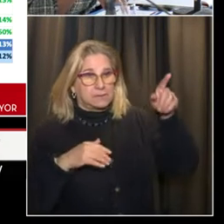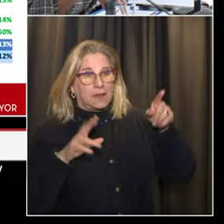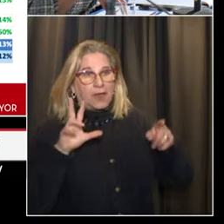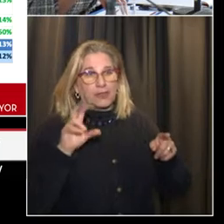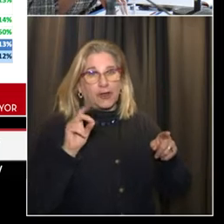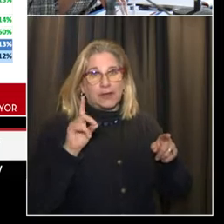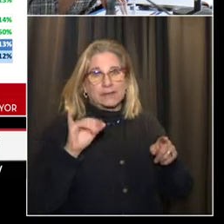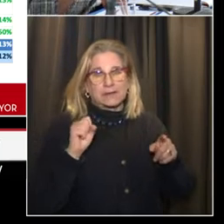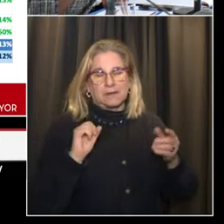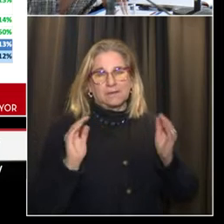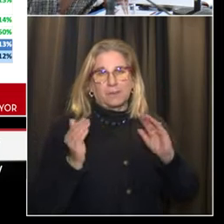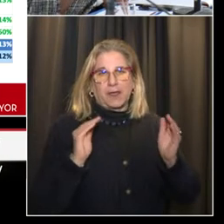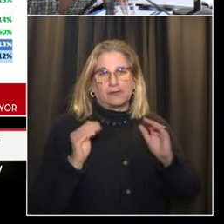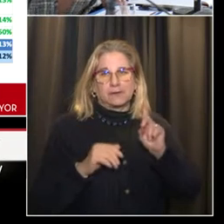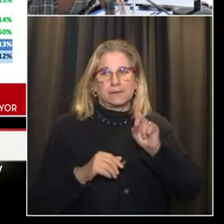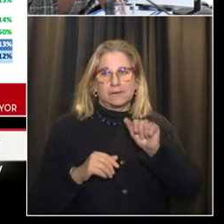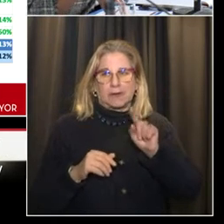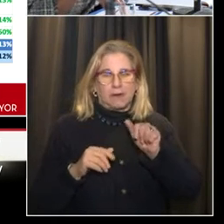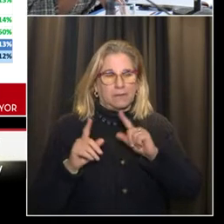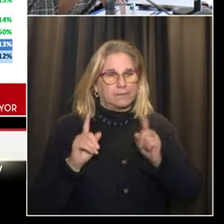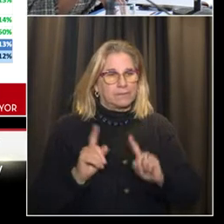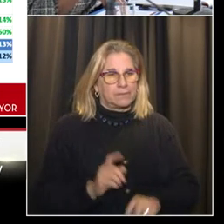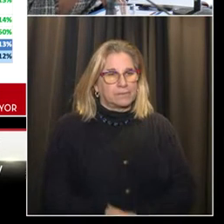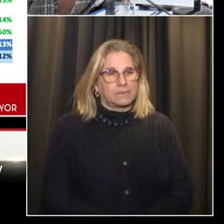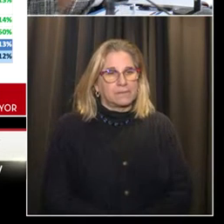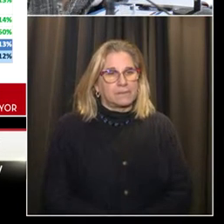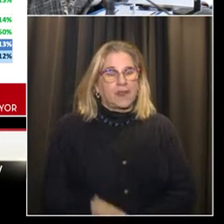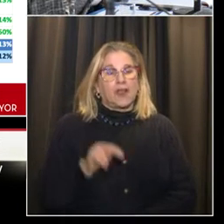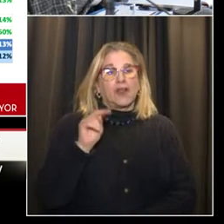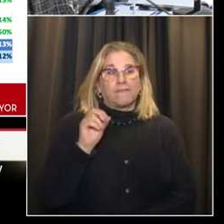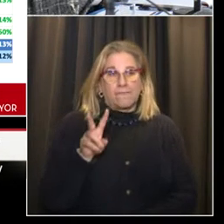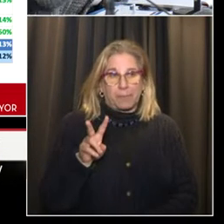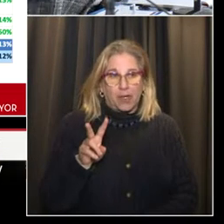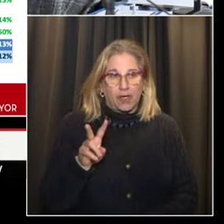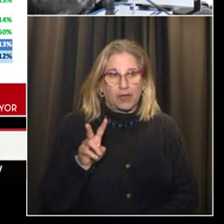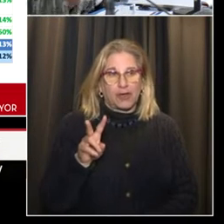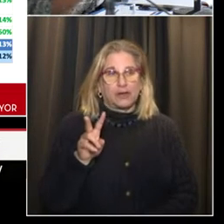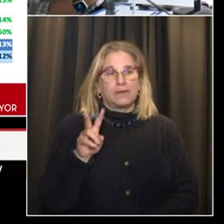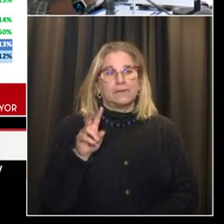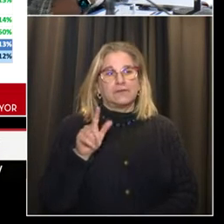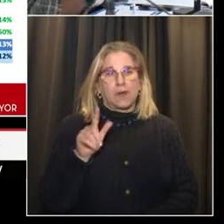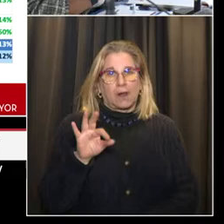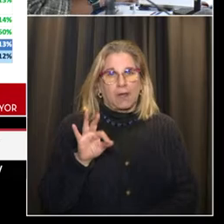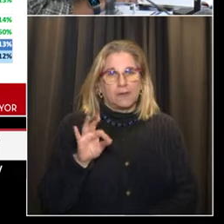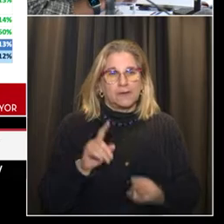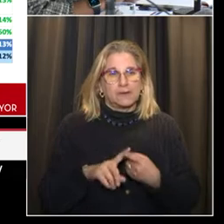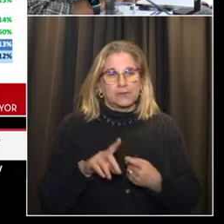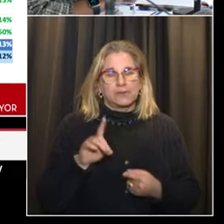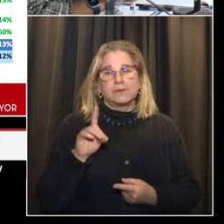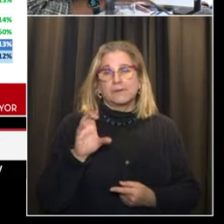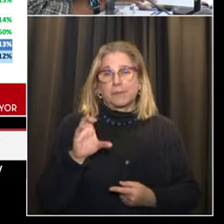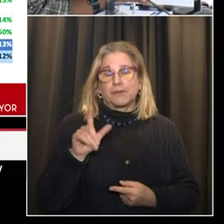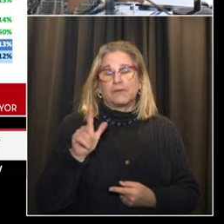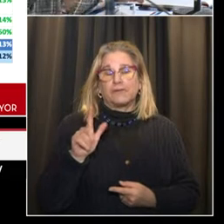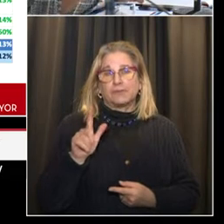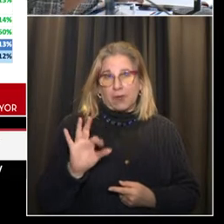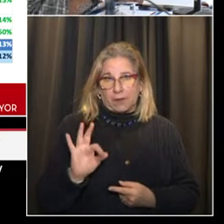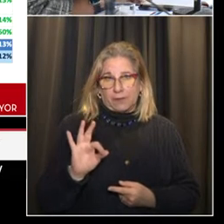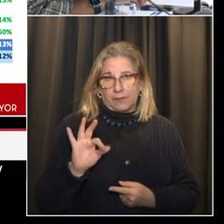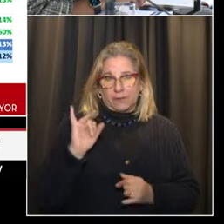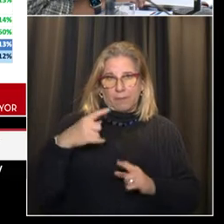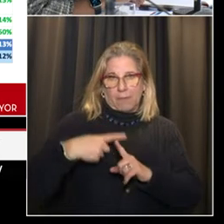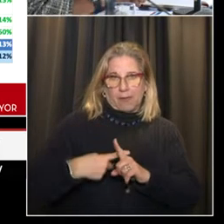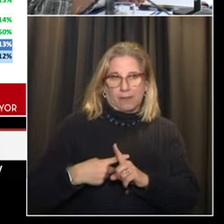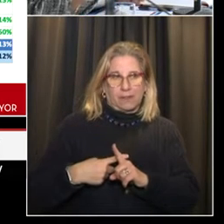30-day period from November 29th through December 29th compared to the next 30-day period, which is December 29th through